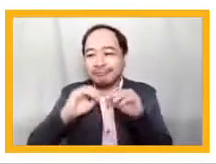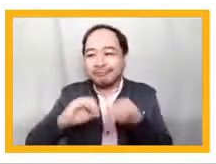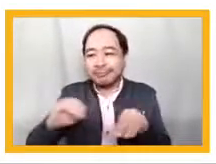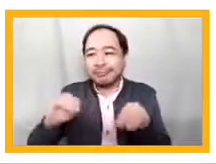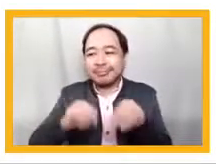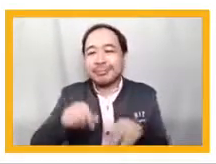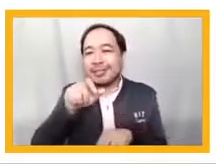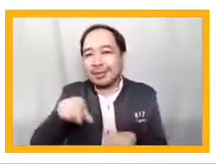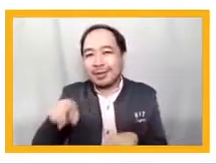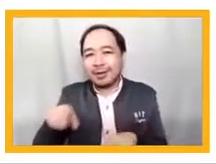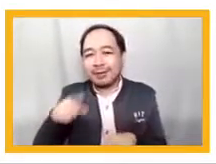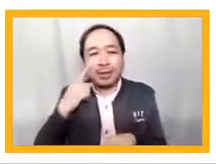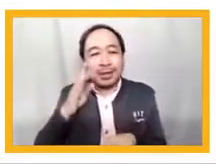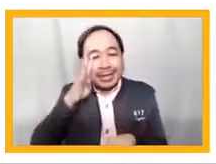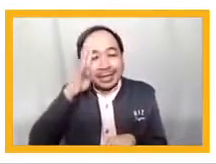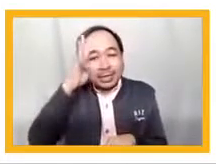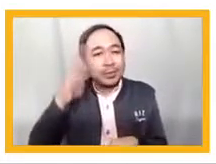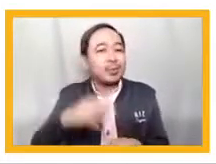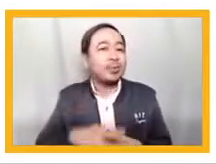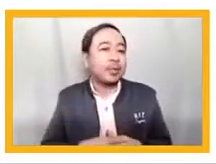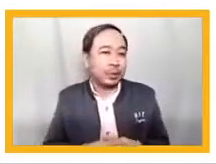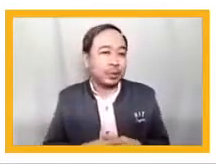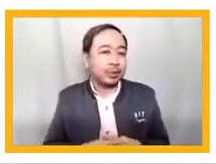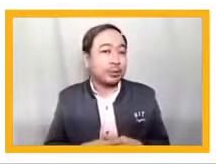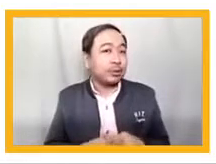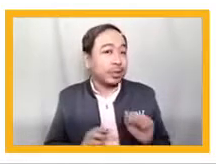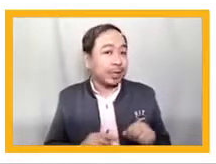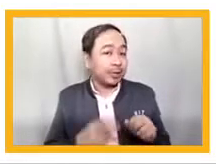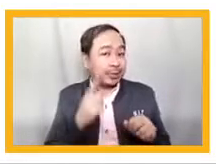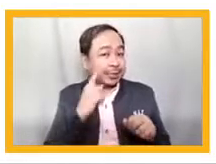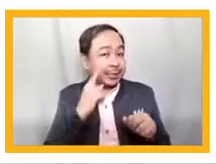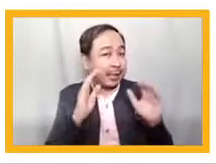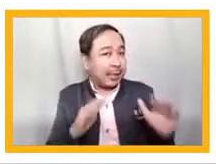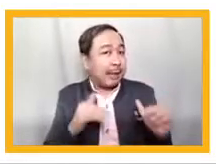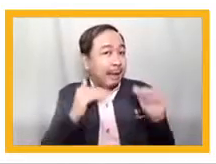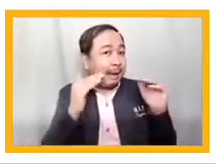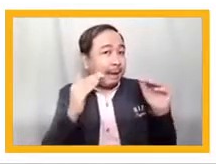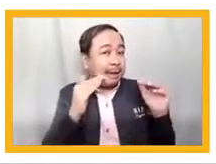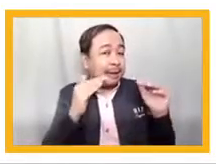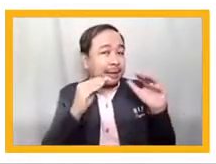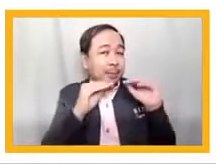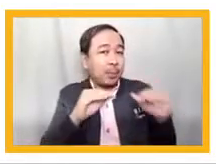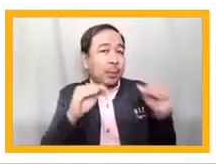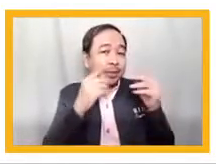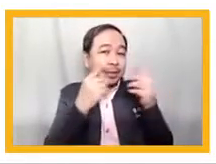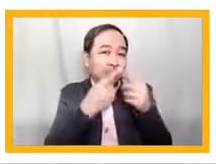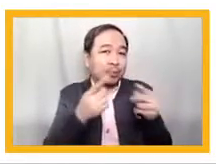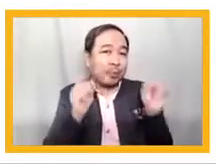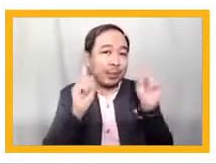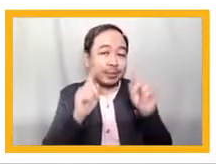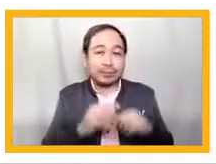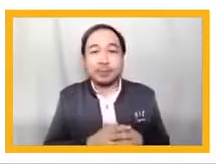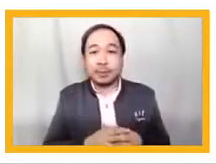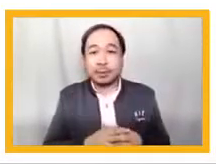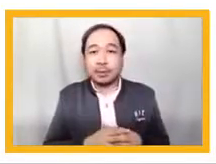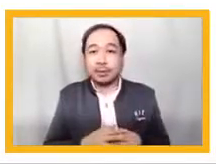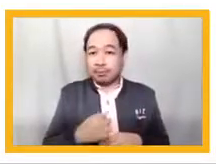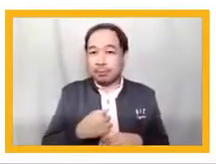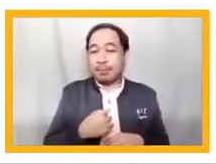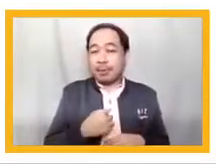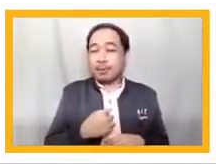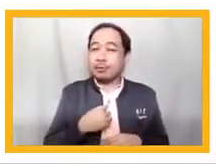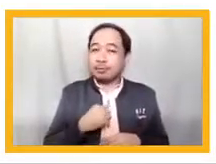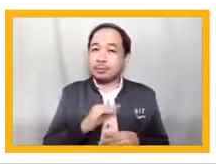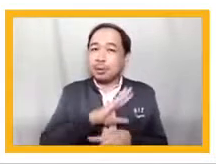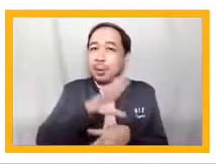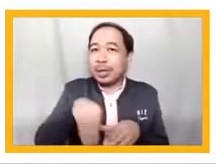and entrepreneur training course, even higher education in university. I myself also become a